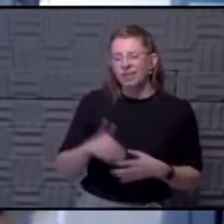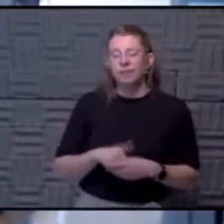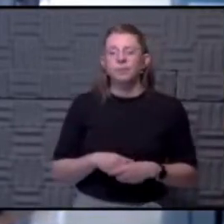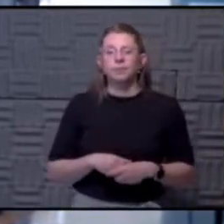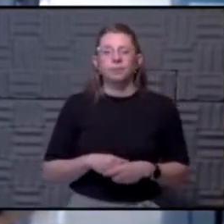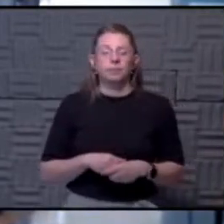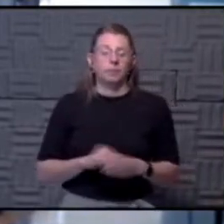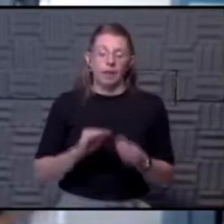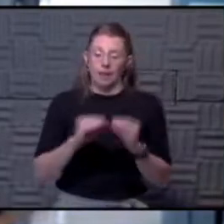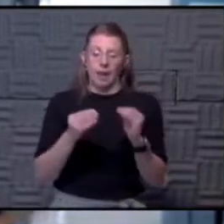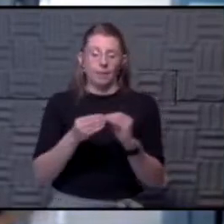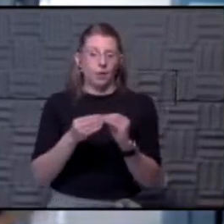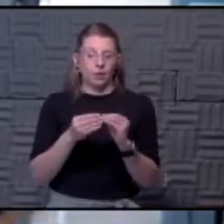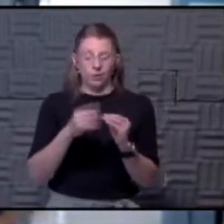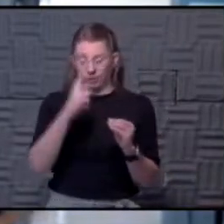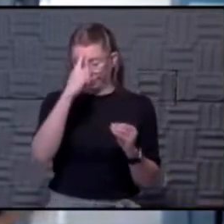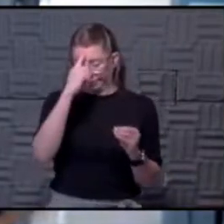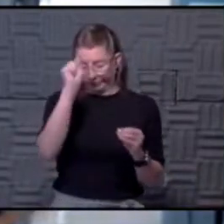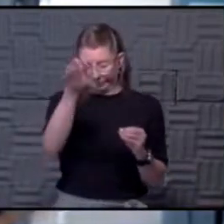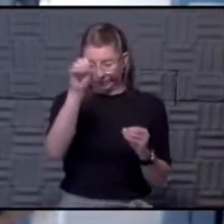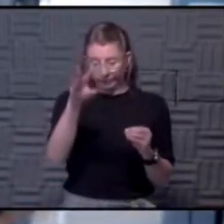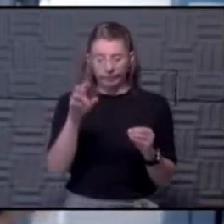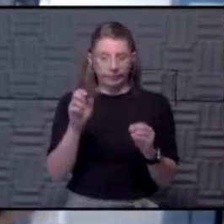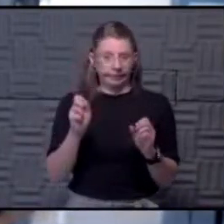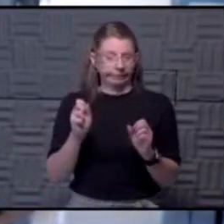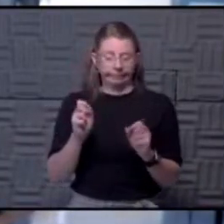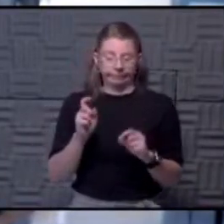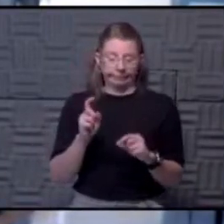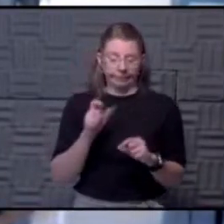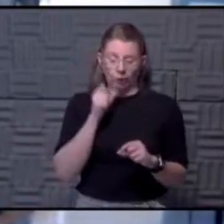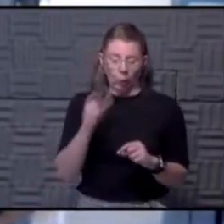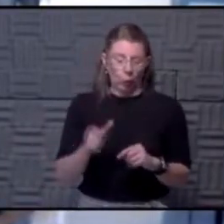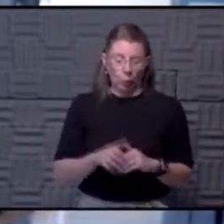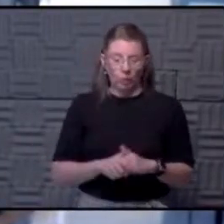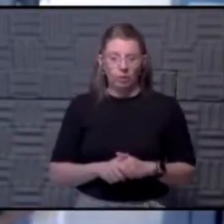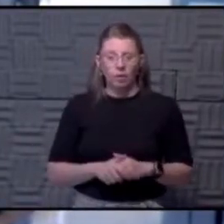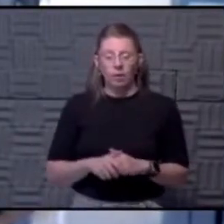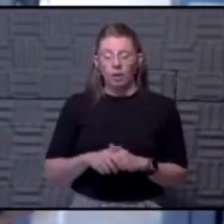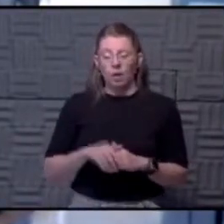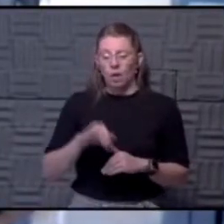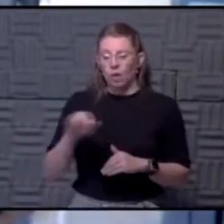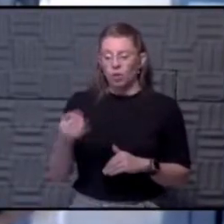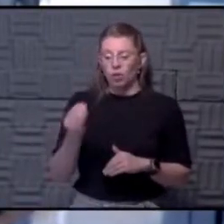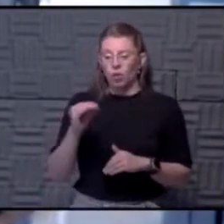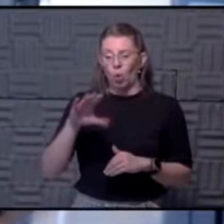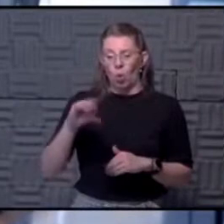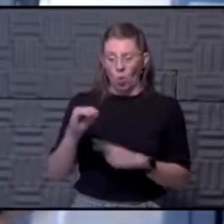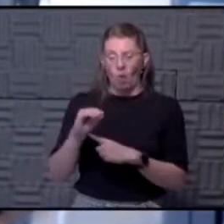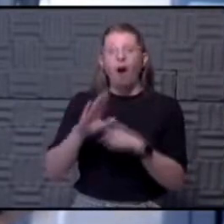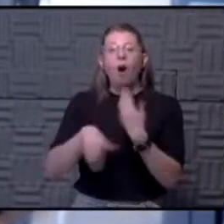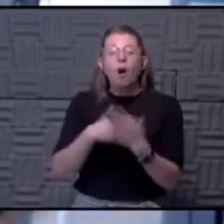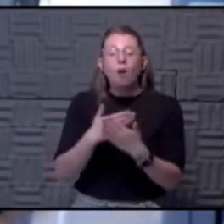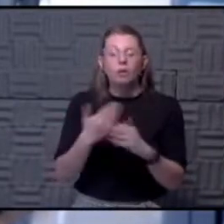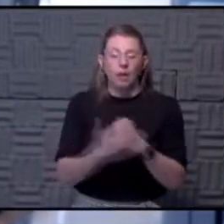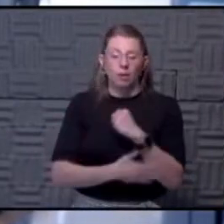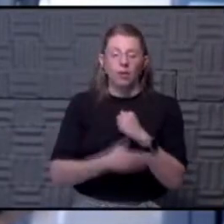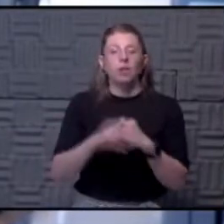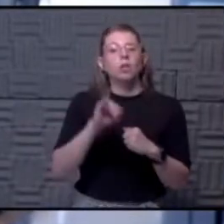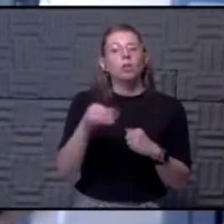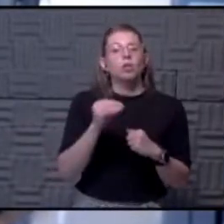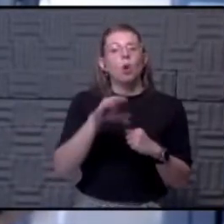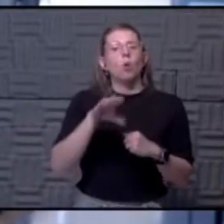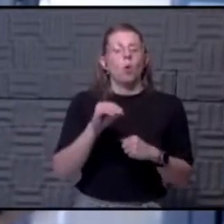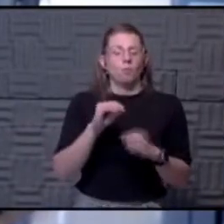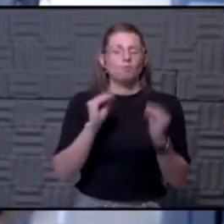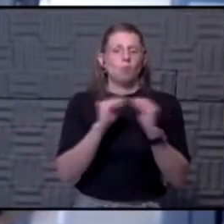Well, I don't have the numbers in the top of my head, but the Johnson County, all counties, well, first off, Johnson County has gotten more